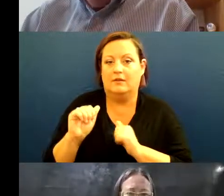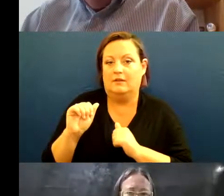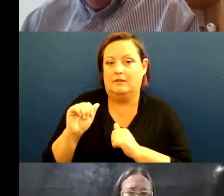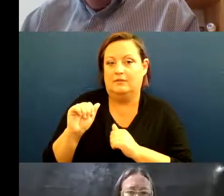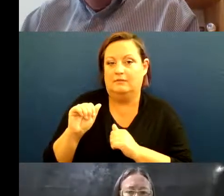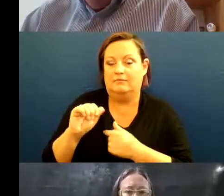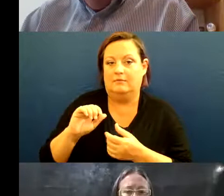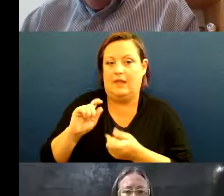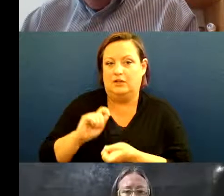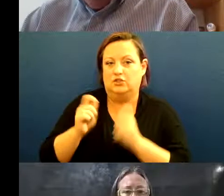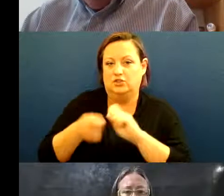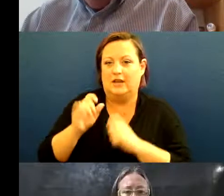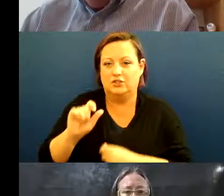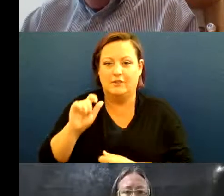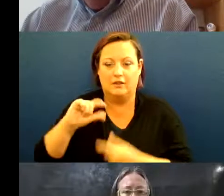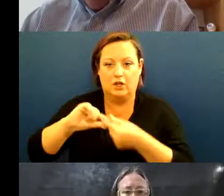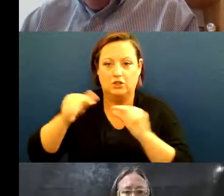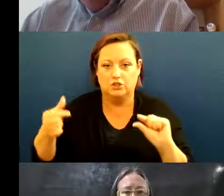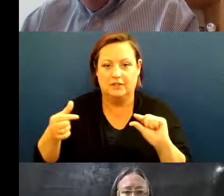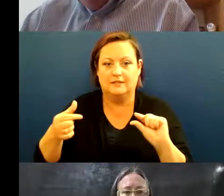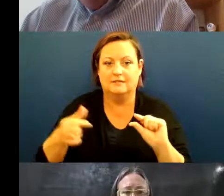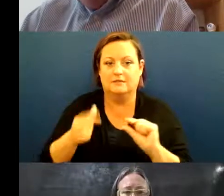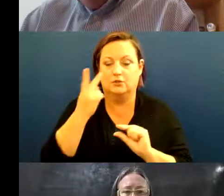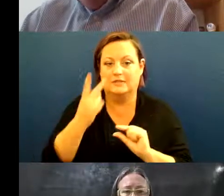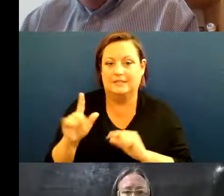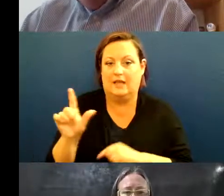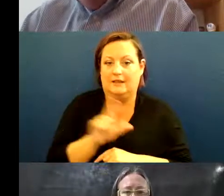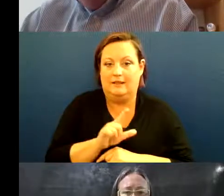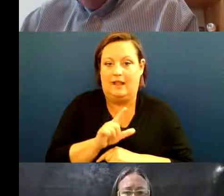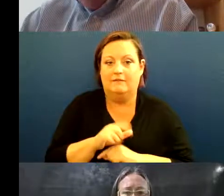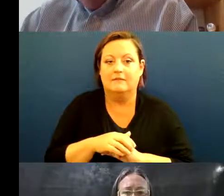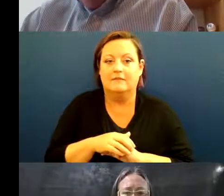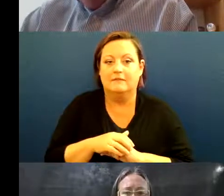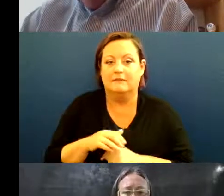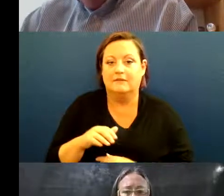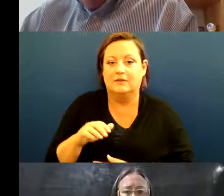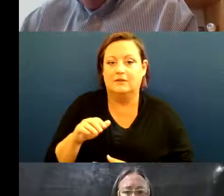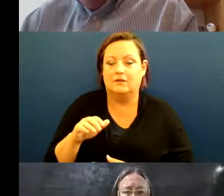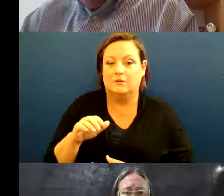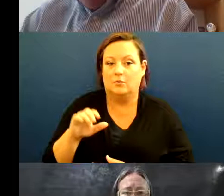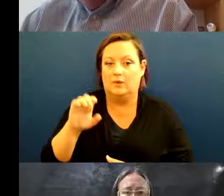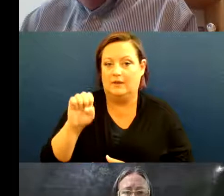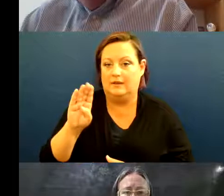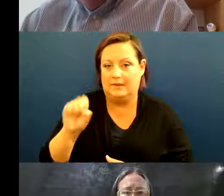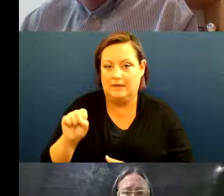that's a child with epidermolysis bullosa. And then on the right, that's a child